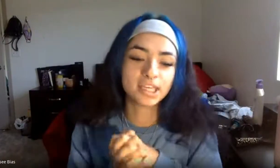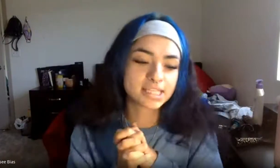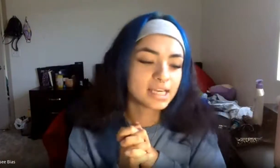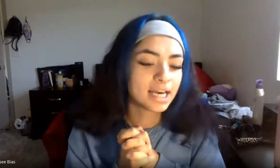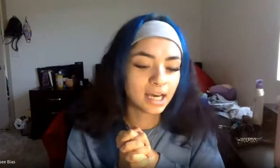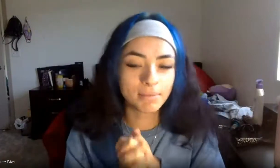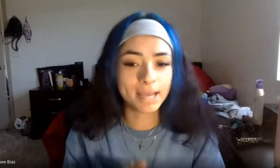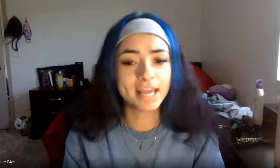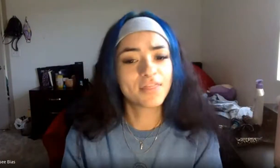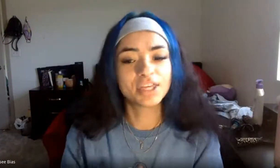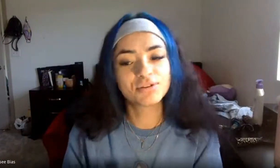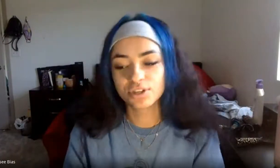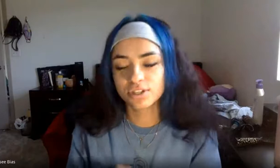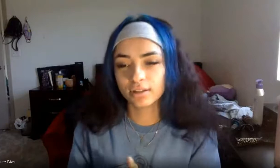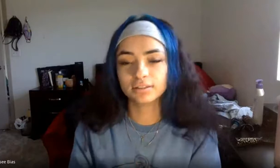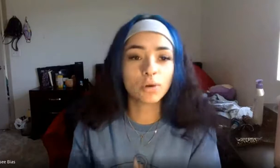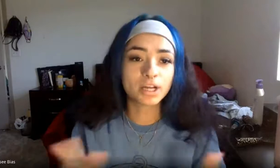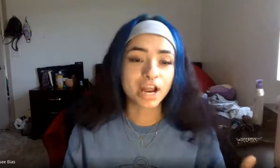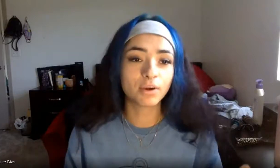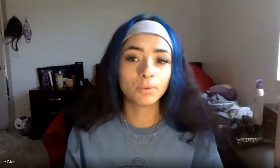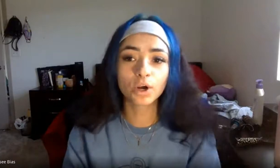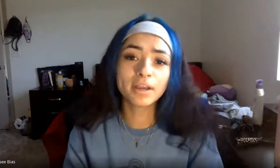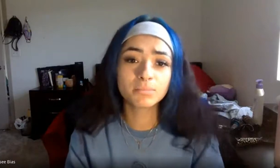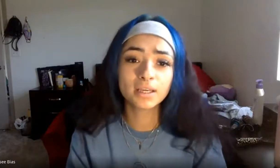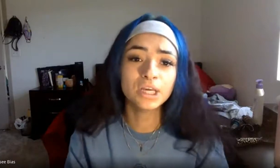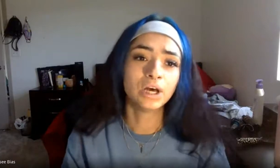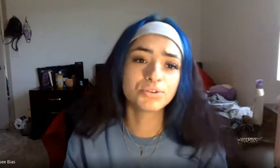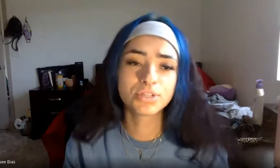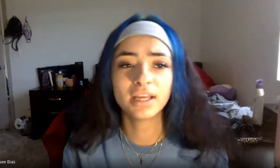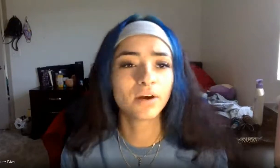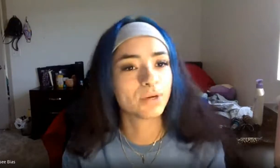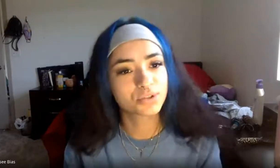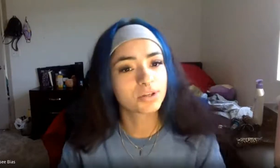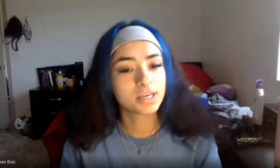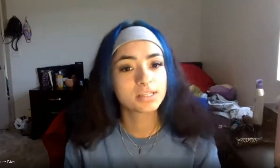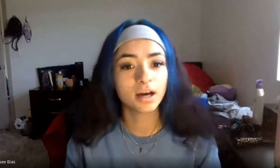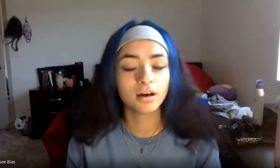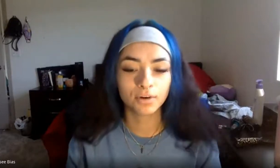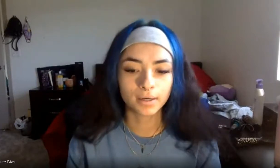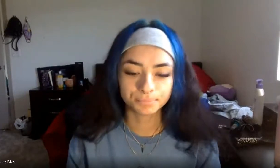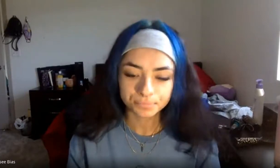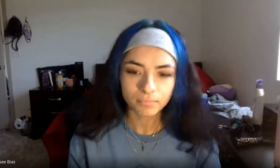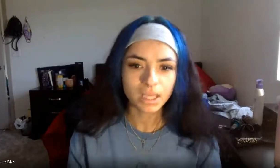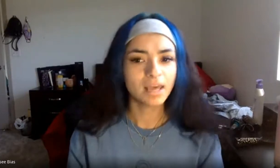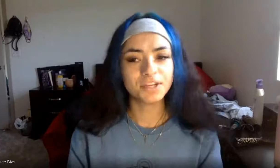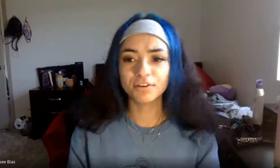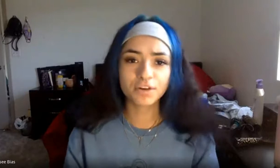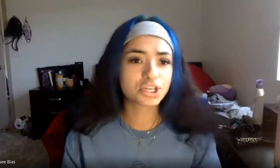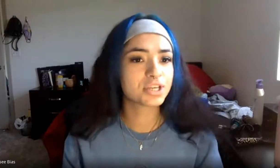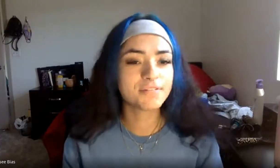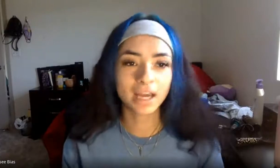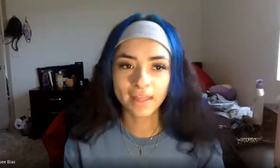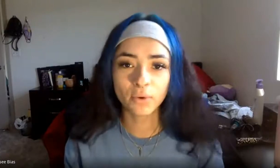deeper things. And yeah, thank you just so much, everyone. We're going to be also sending out resources of the